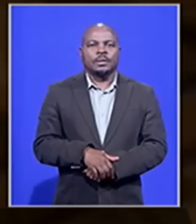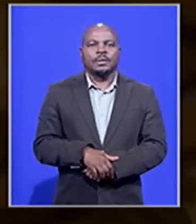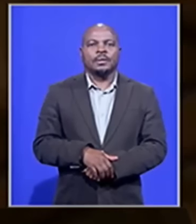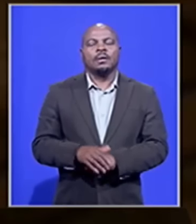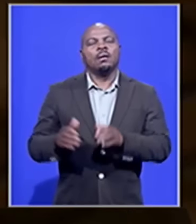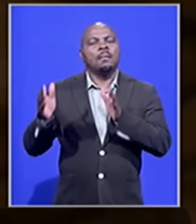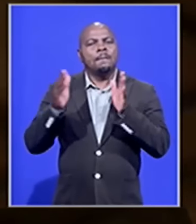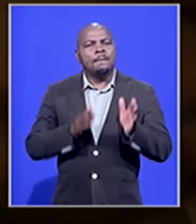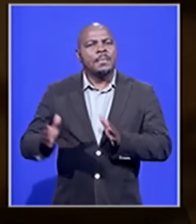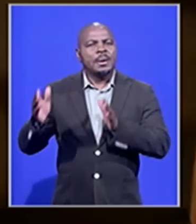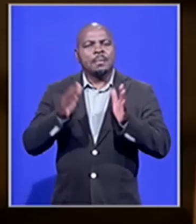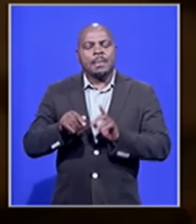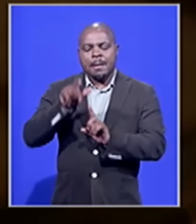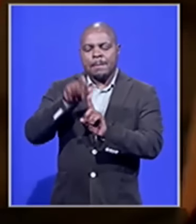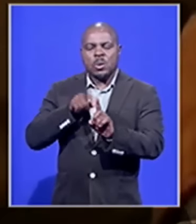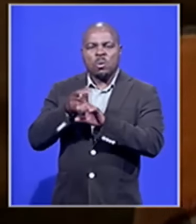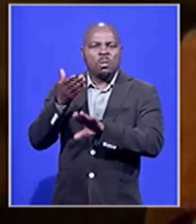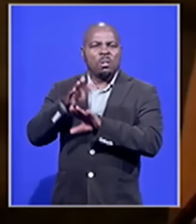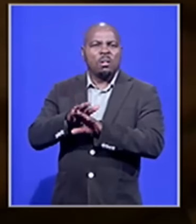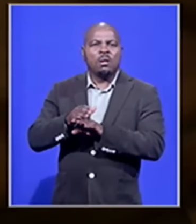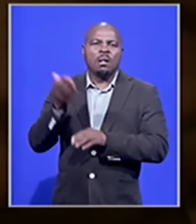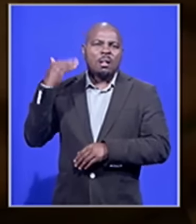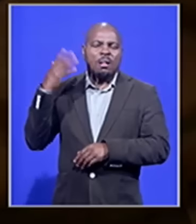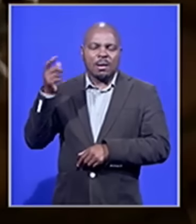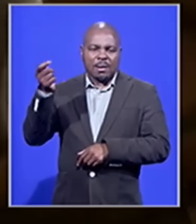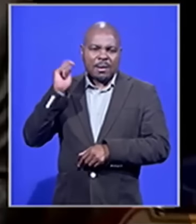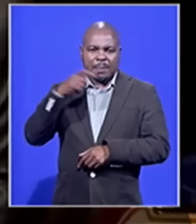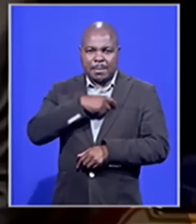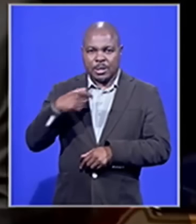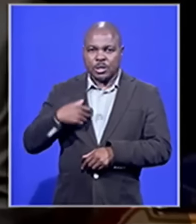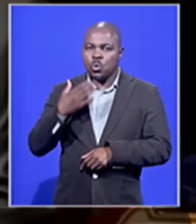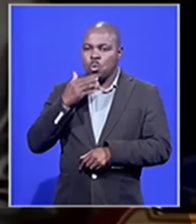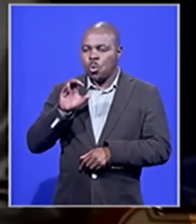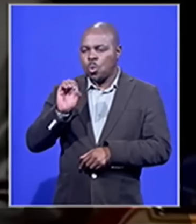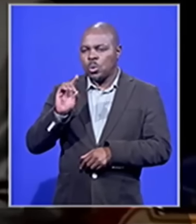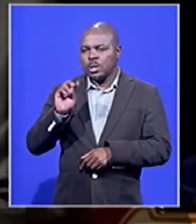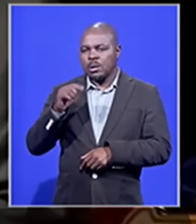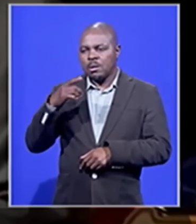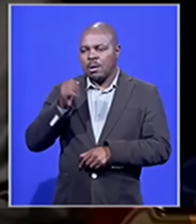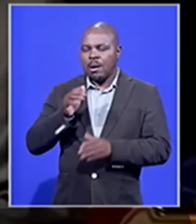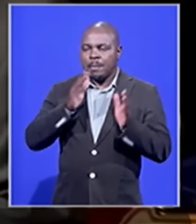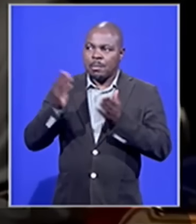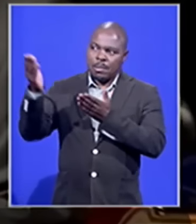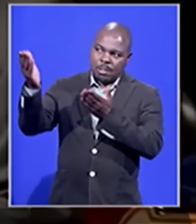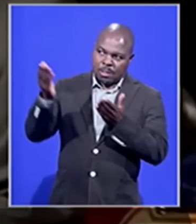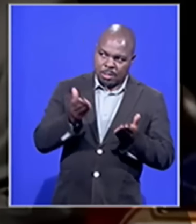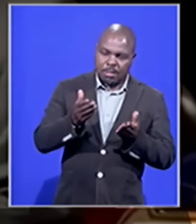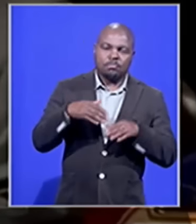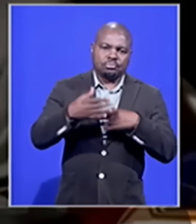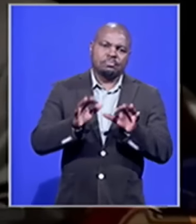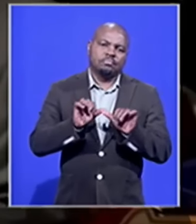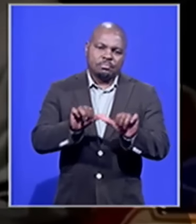Ditlhophiso tsa ho kgutlisetswa ha setopo sa mopresidente wa mehleng wa naha ya Kenya Raila Odinga di tswela pele.